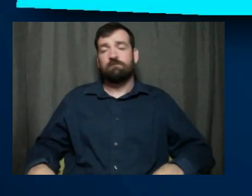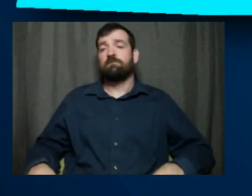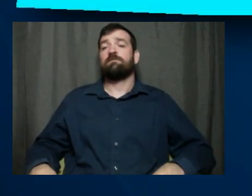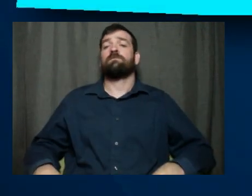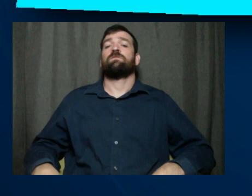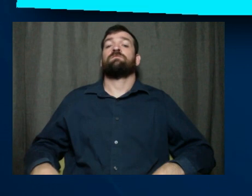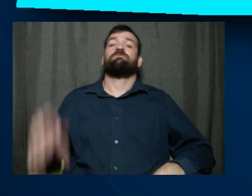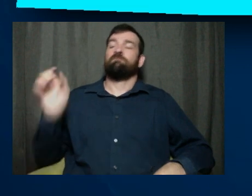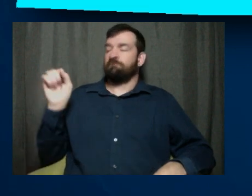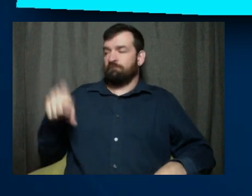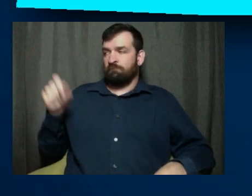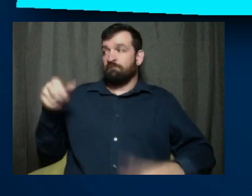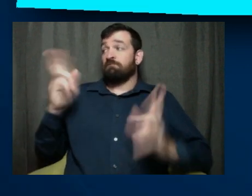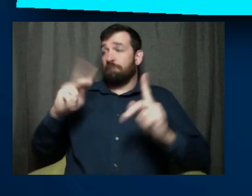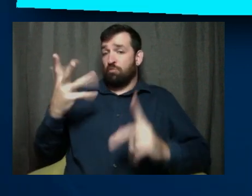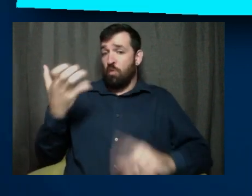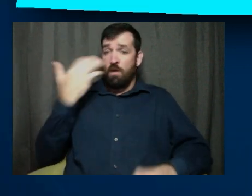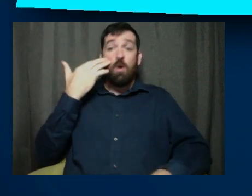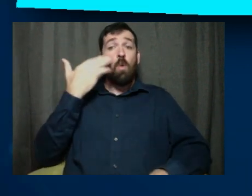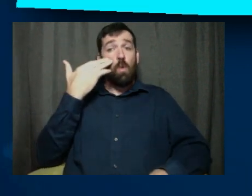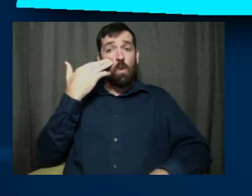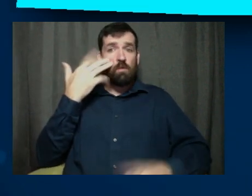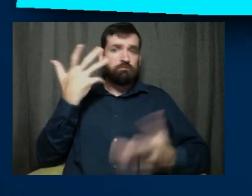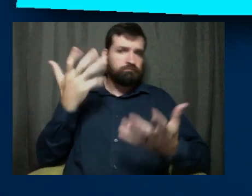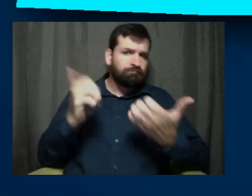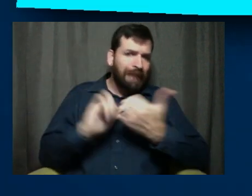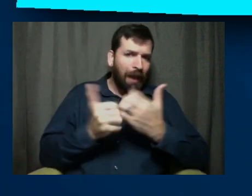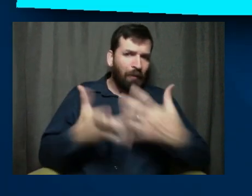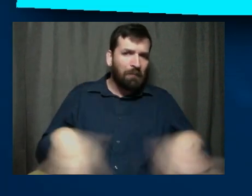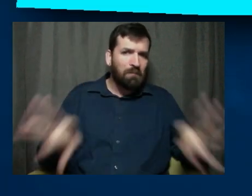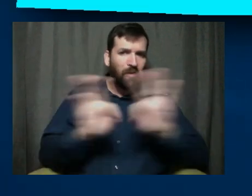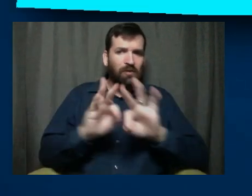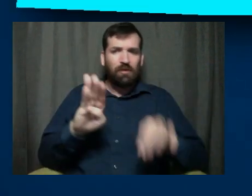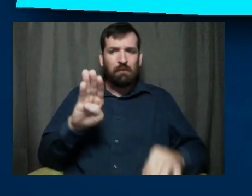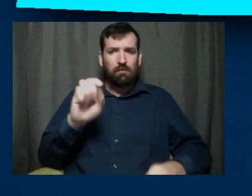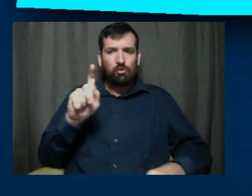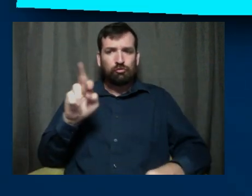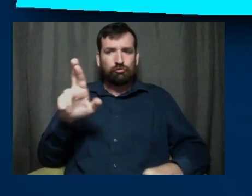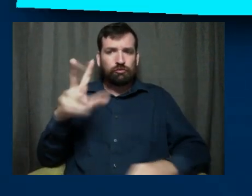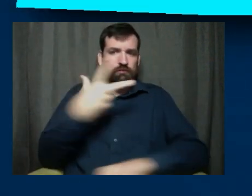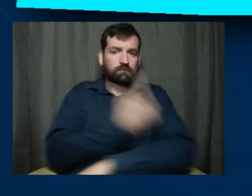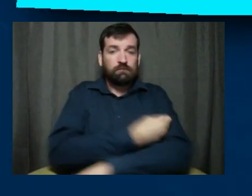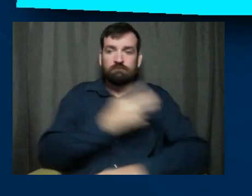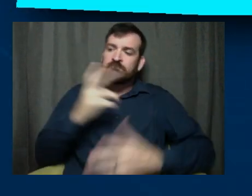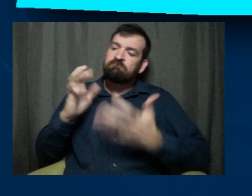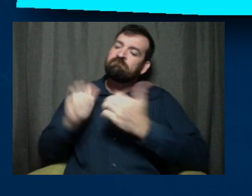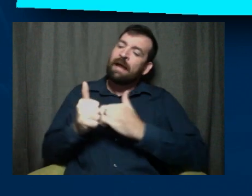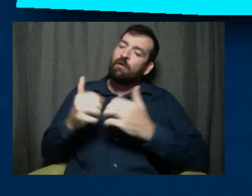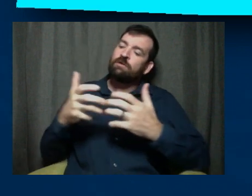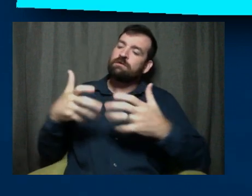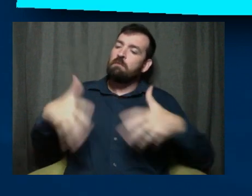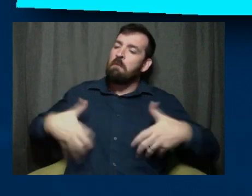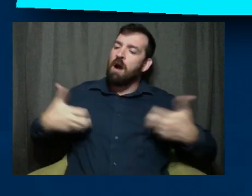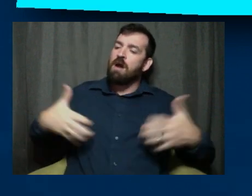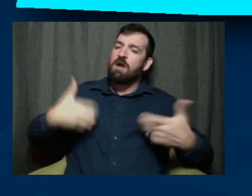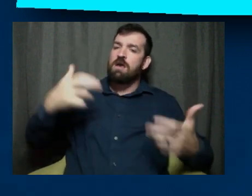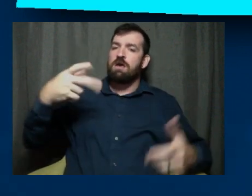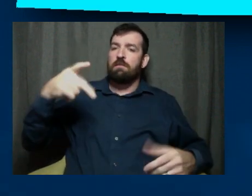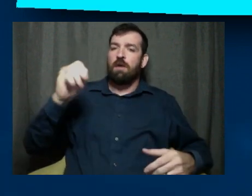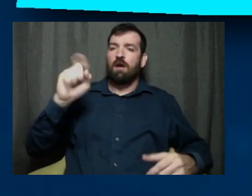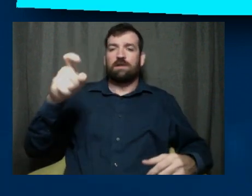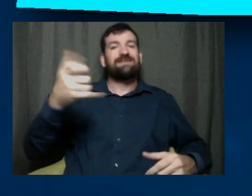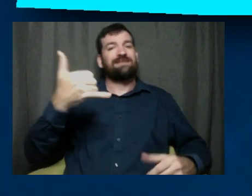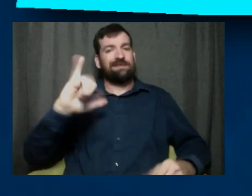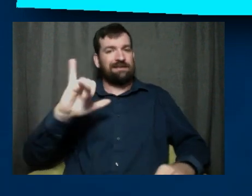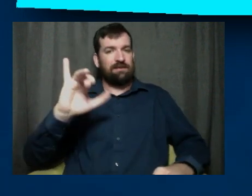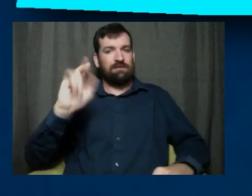Yeah, people want to know how important are those boosters? Yeah, absolutely. We see that they are. Yep. How are we doing with monkeypox? Monkeypox still in Kansas, very